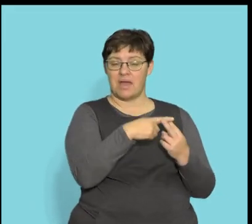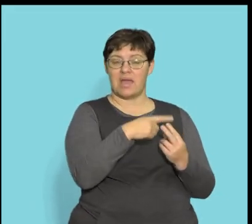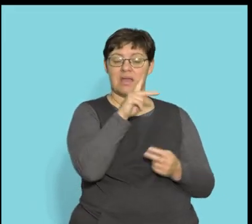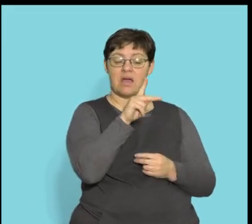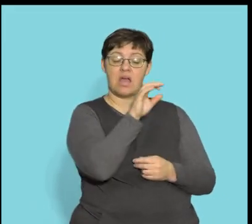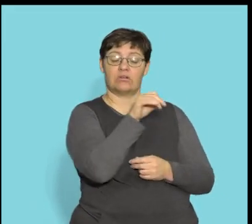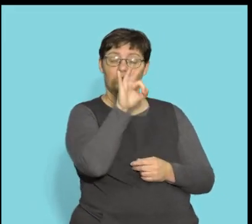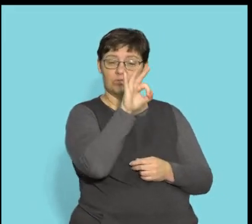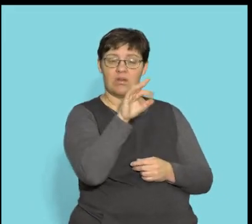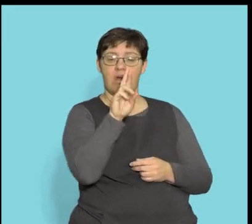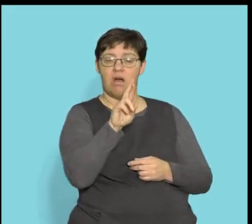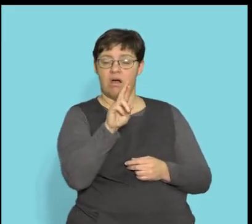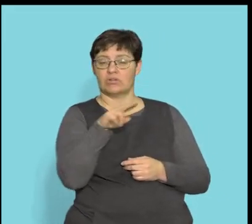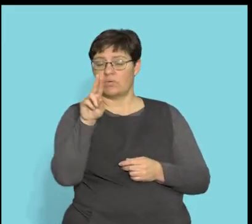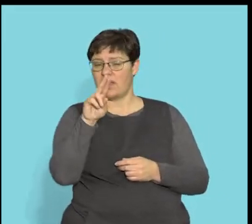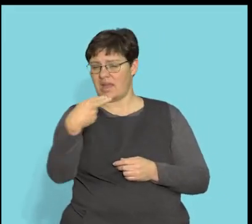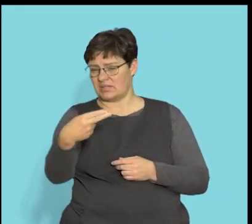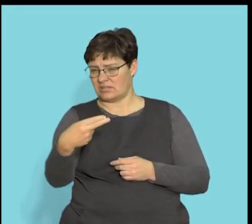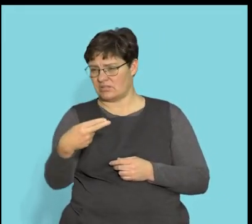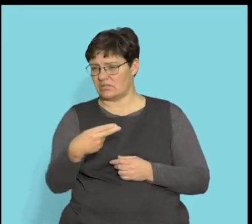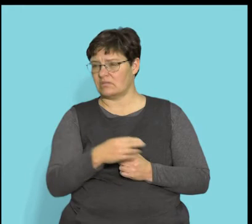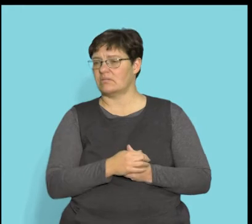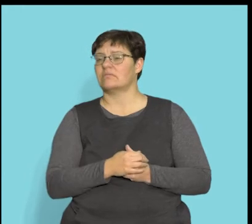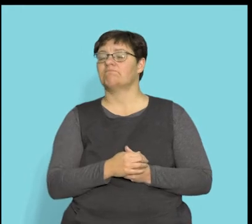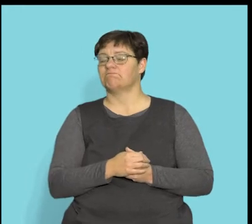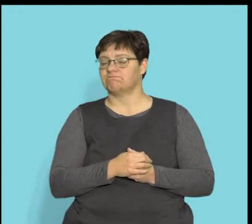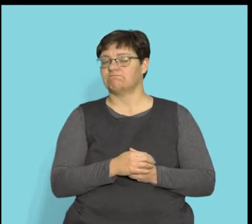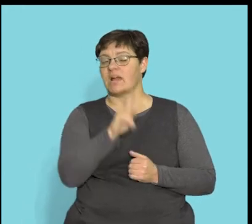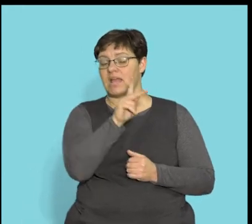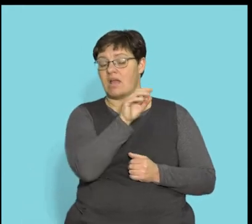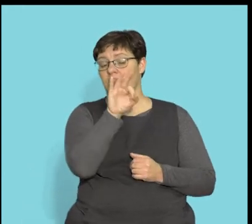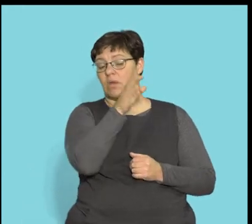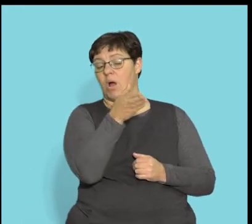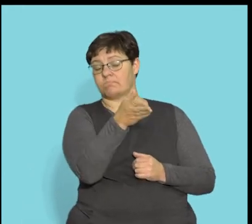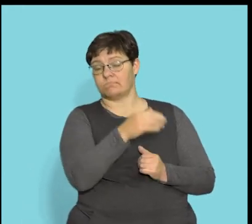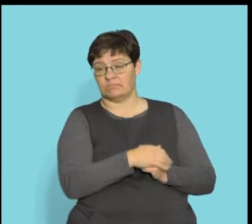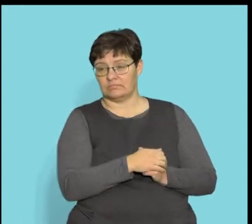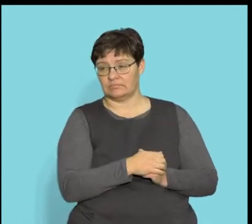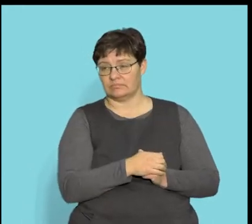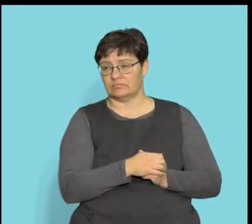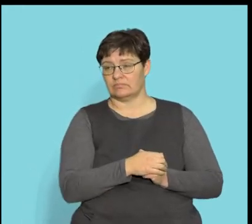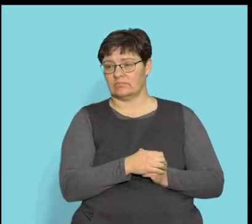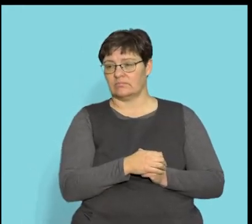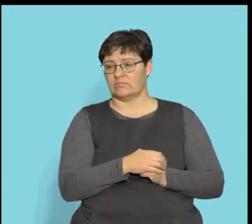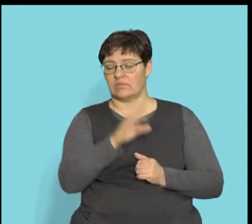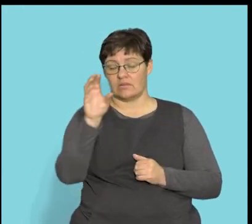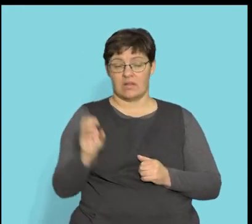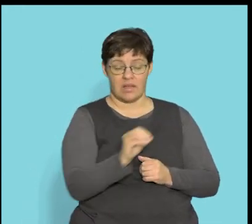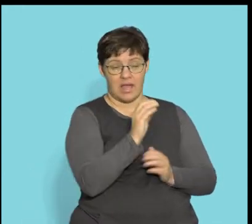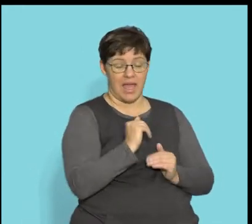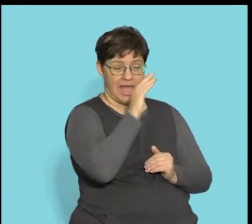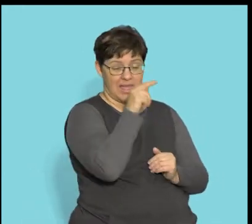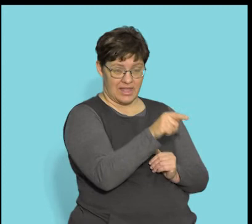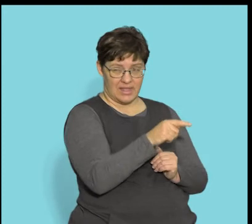one is pi k cubed r squared times the height. So we now have a k cubed present. And if I take this out